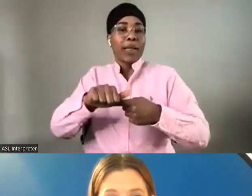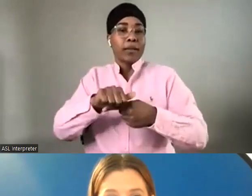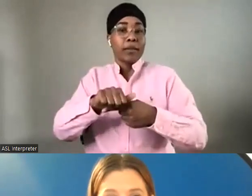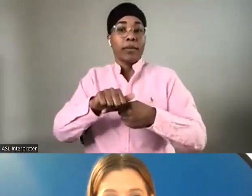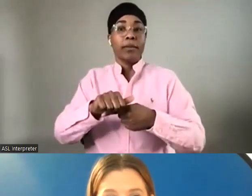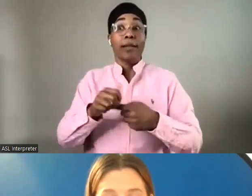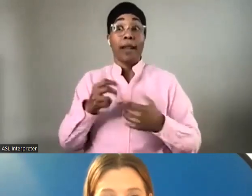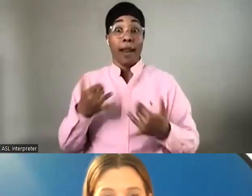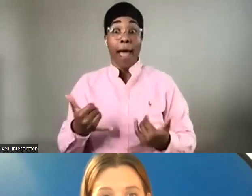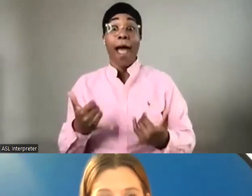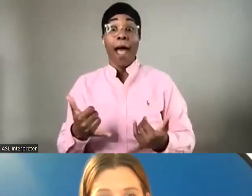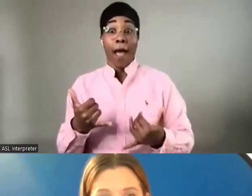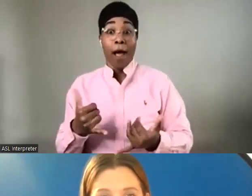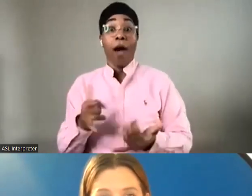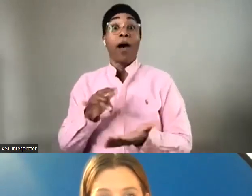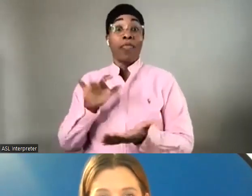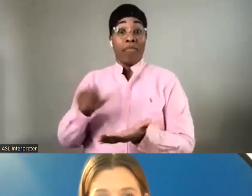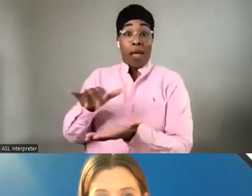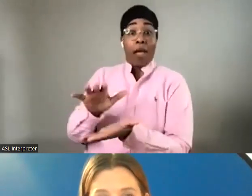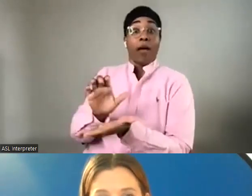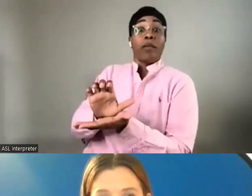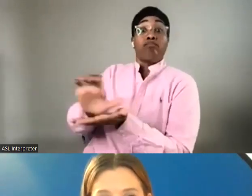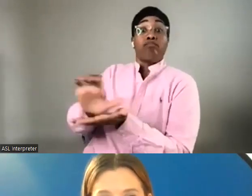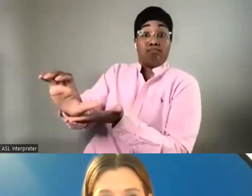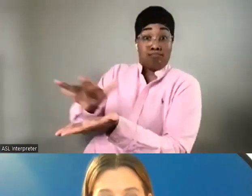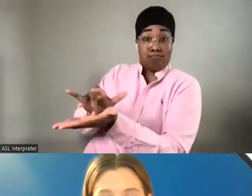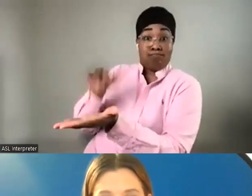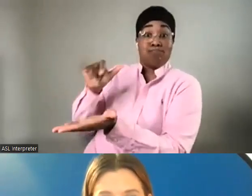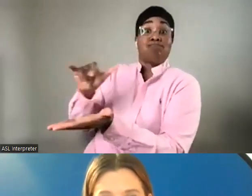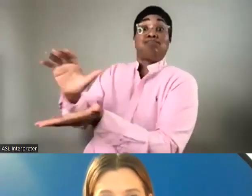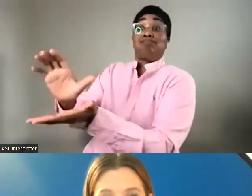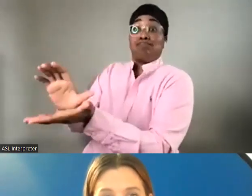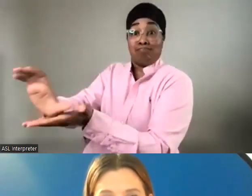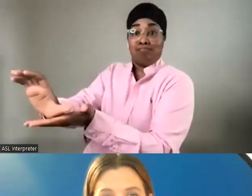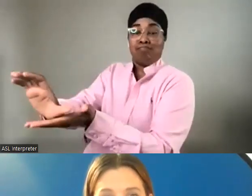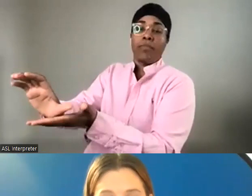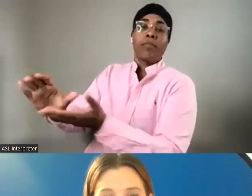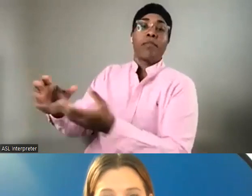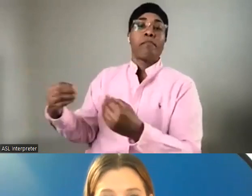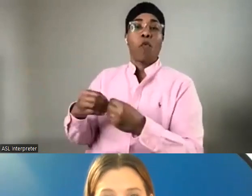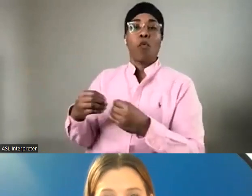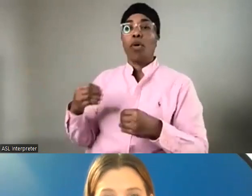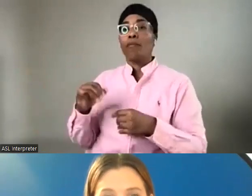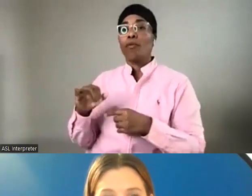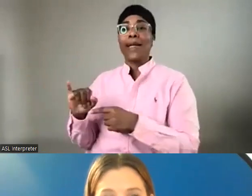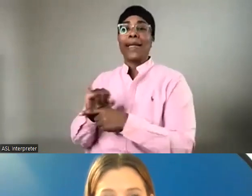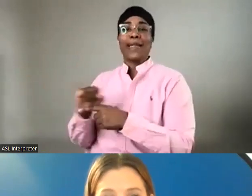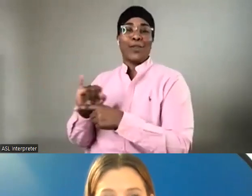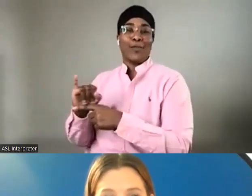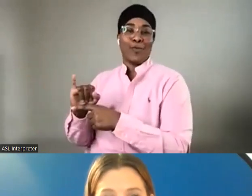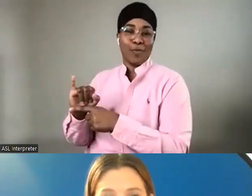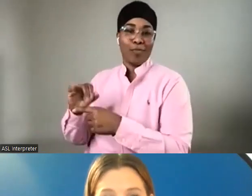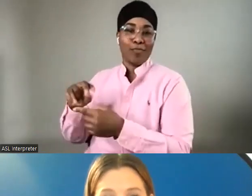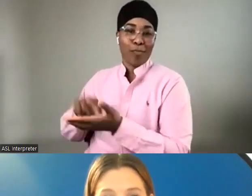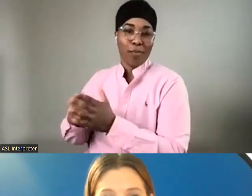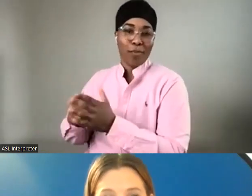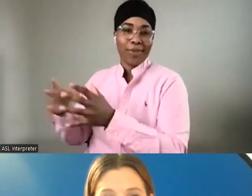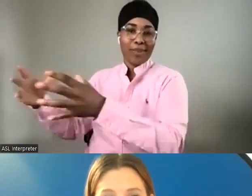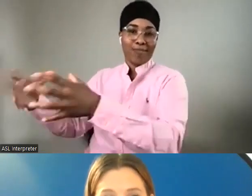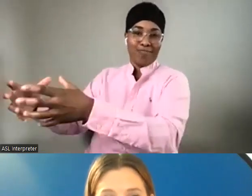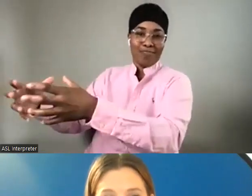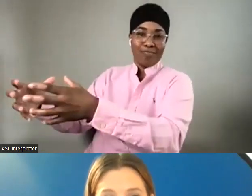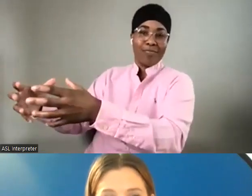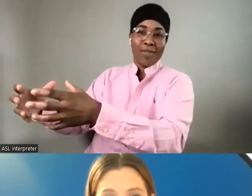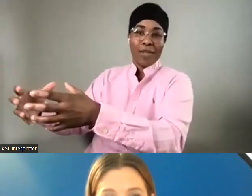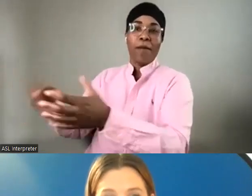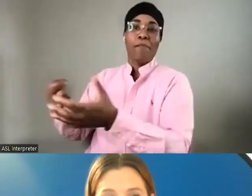slash for industrial purposes, which is constantly decreasing the amount of slash available for